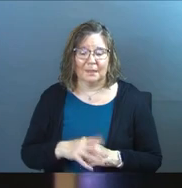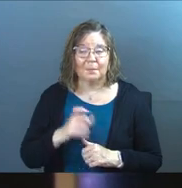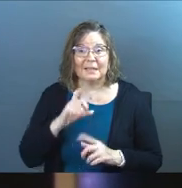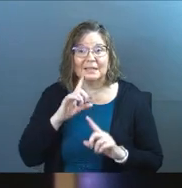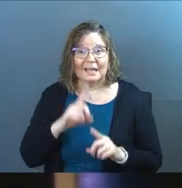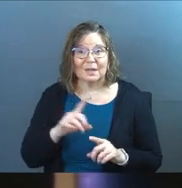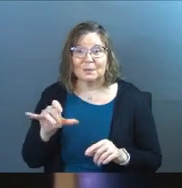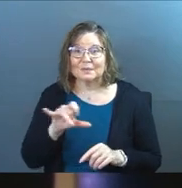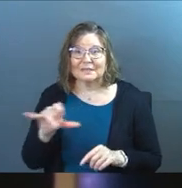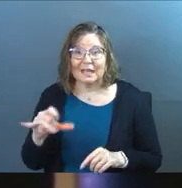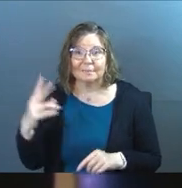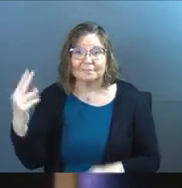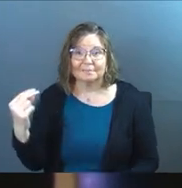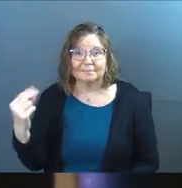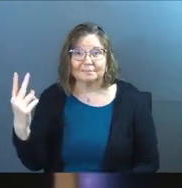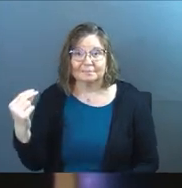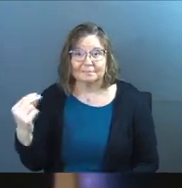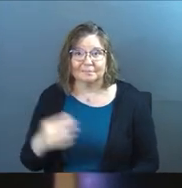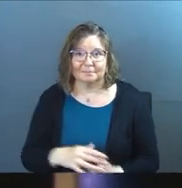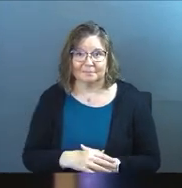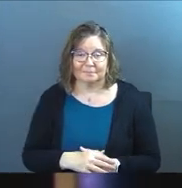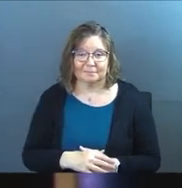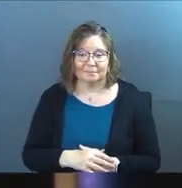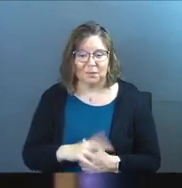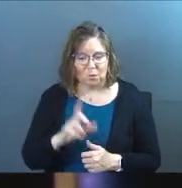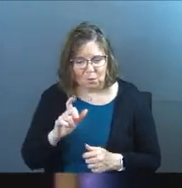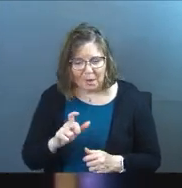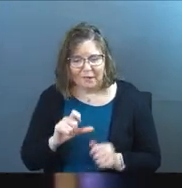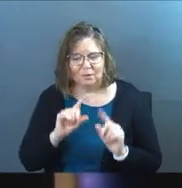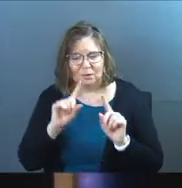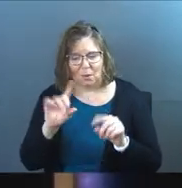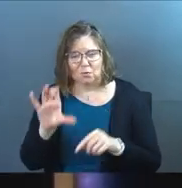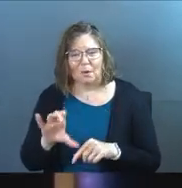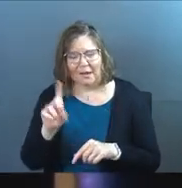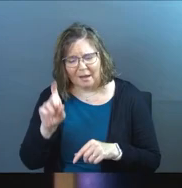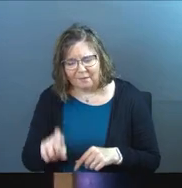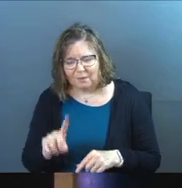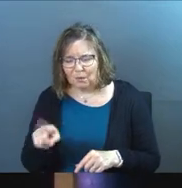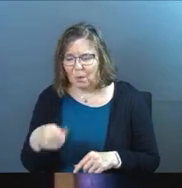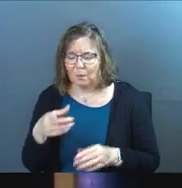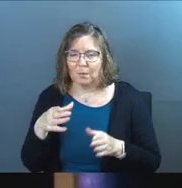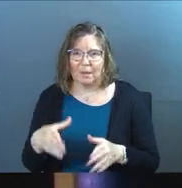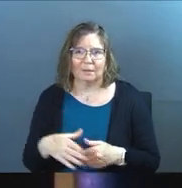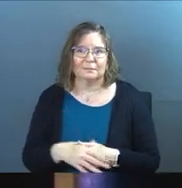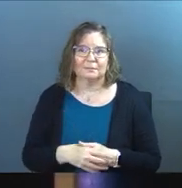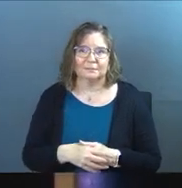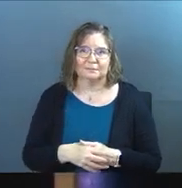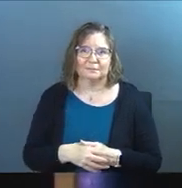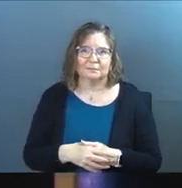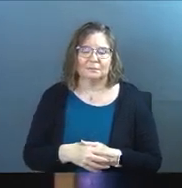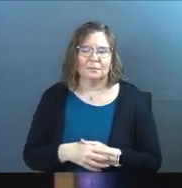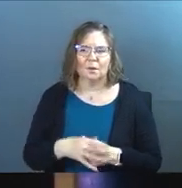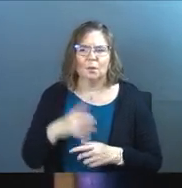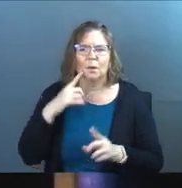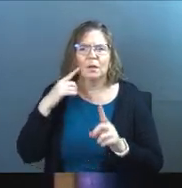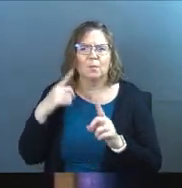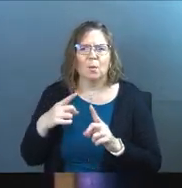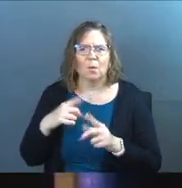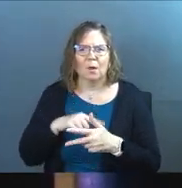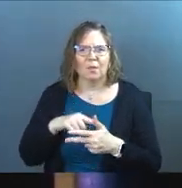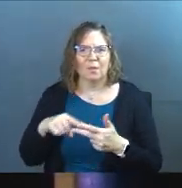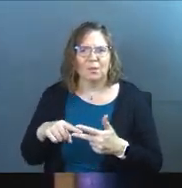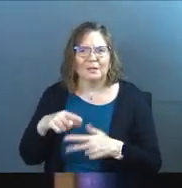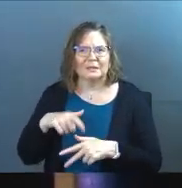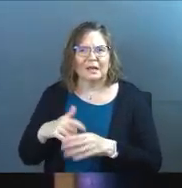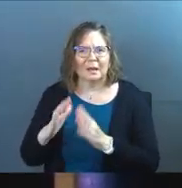Because the answer was the same. No, you've got to go to the cross. It's the only way. So what was the point of all